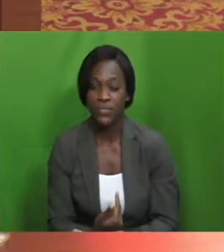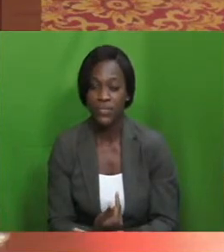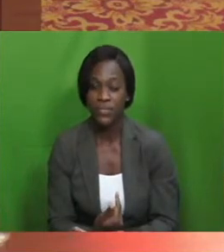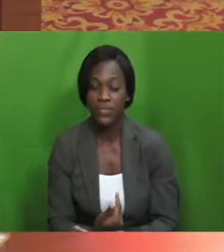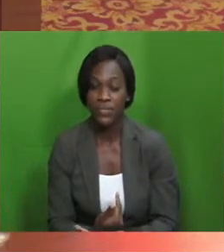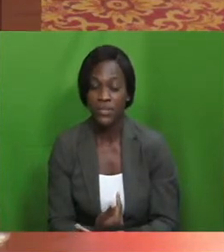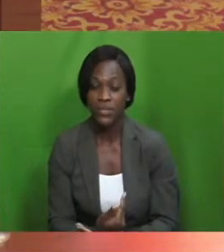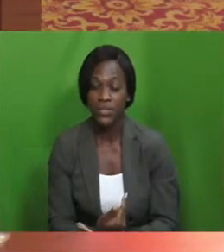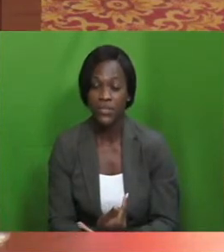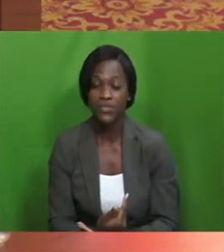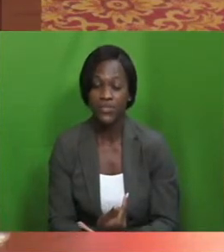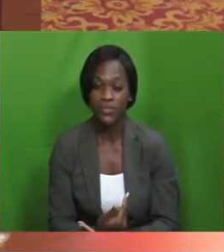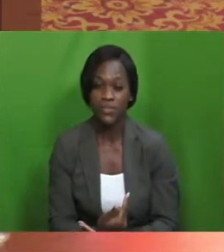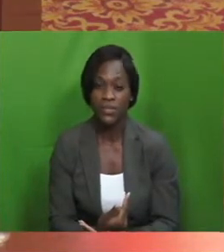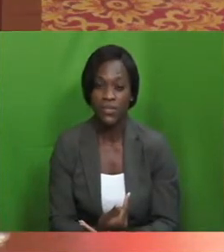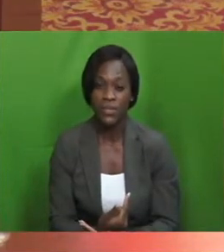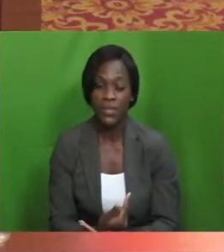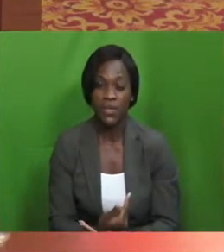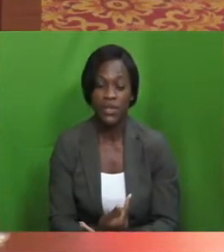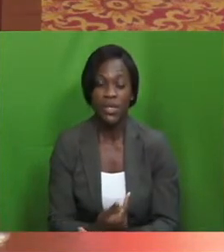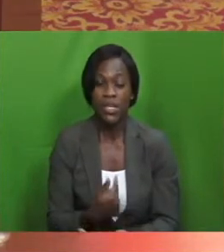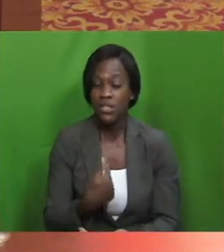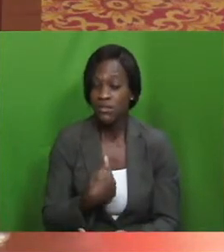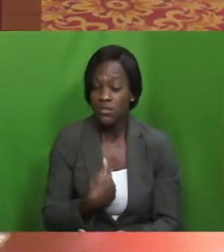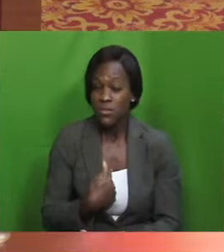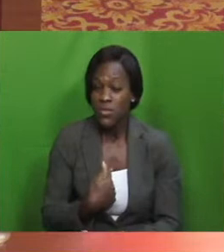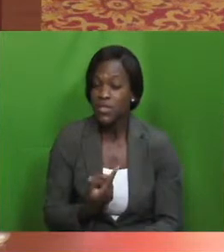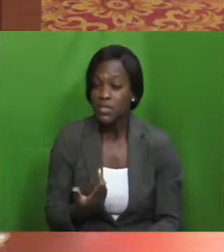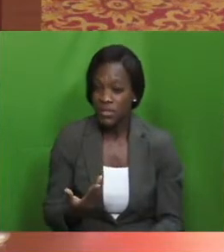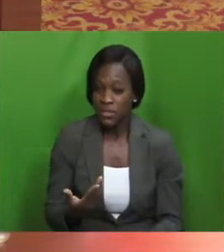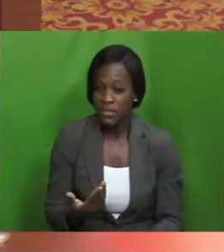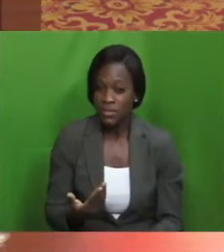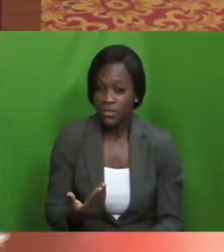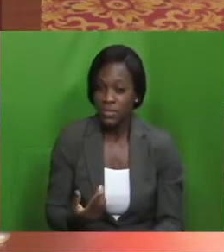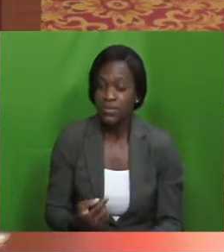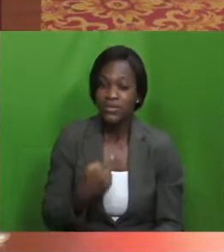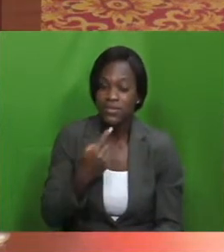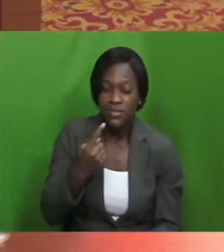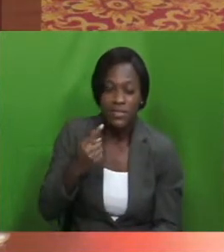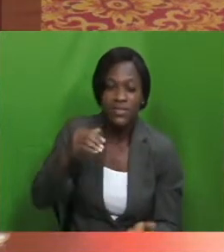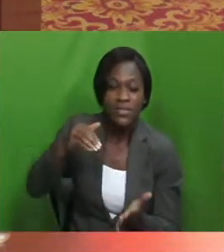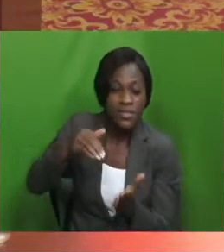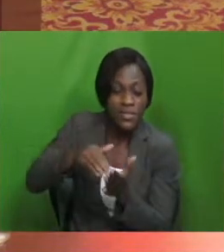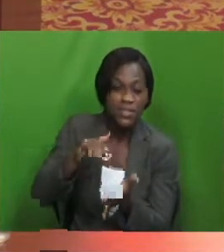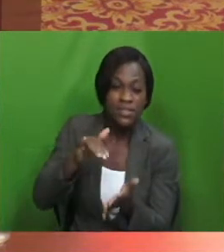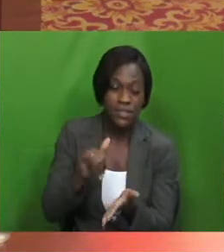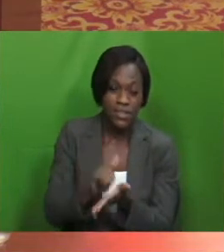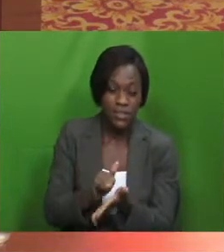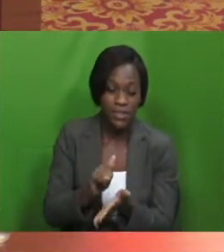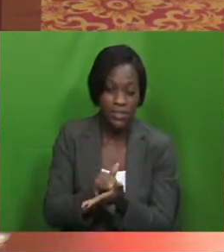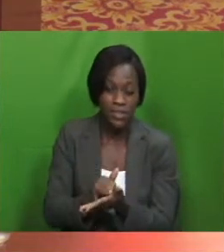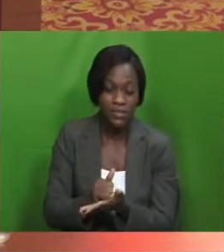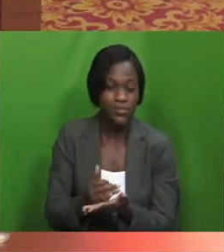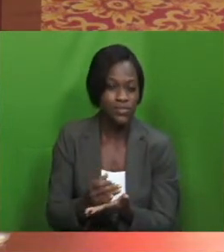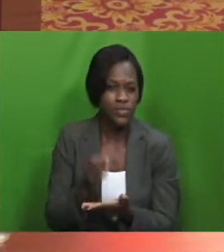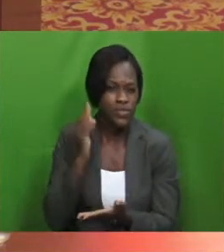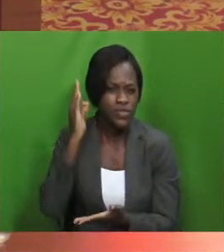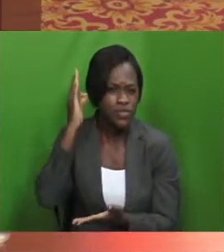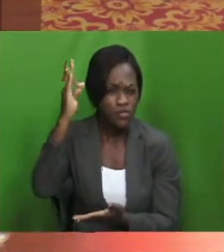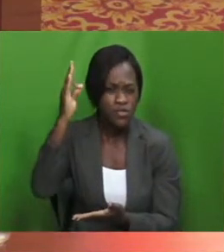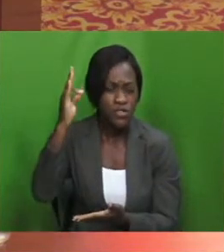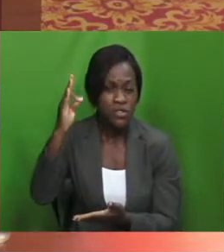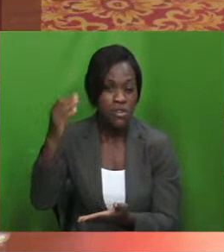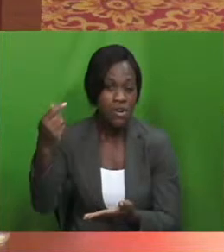conclusion, let me state unequivocally that the future of this country is